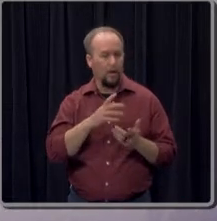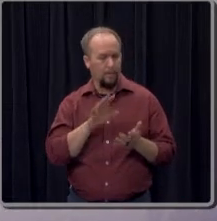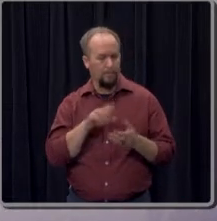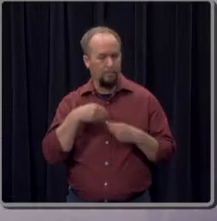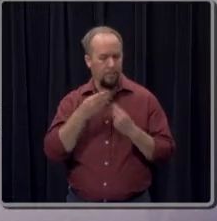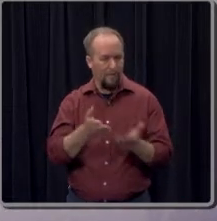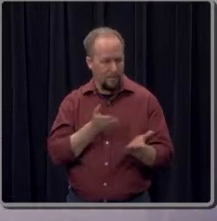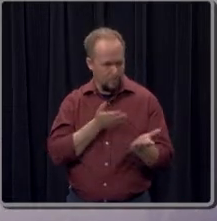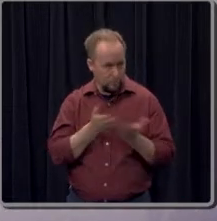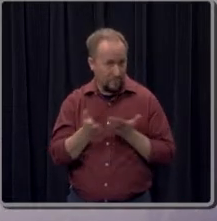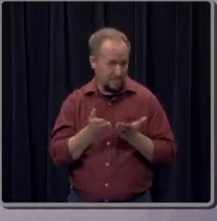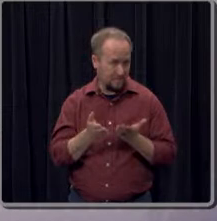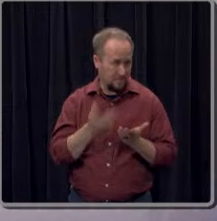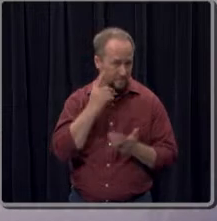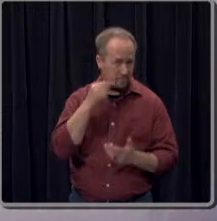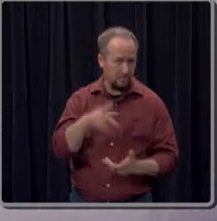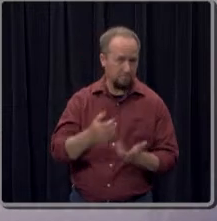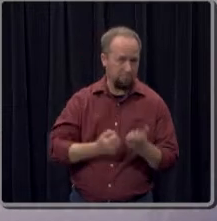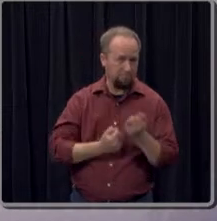talking about.